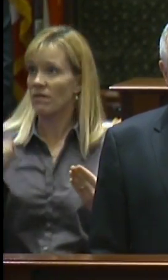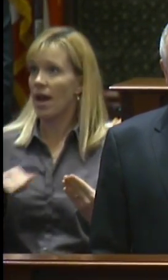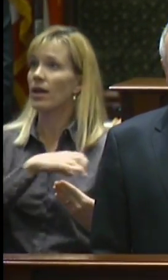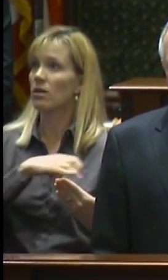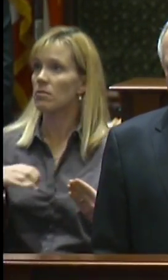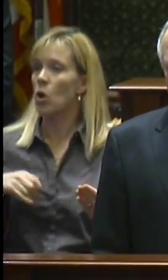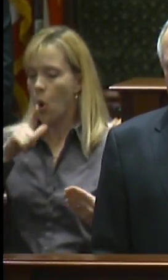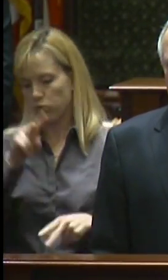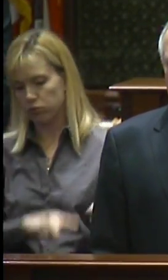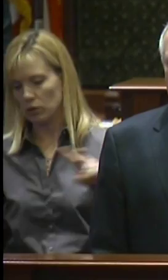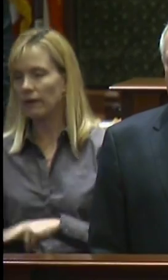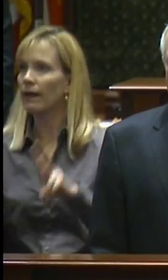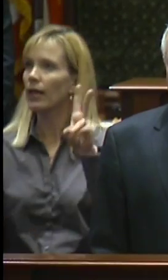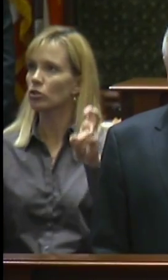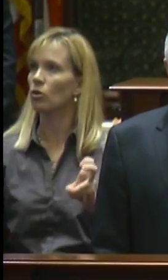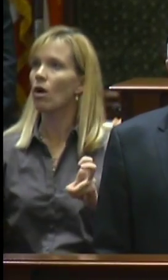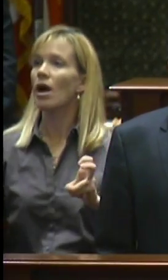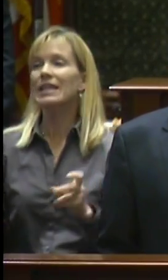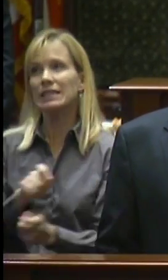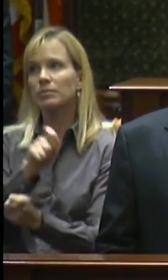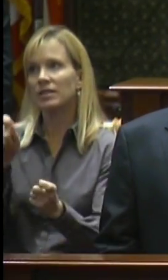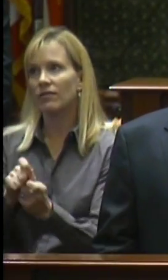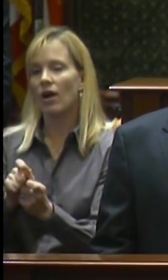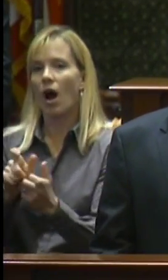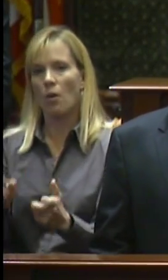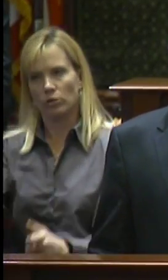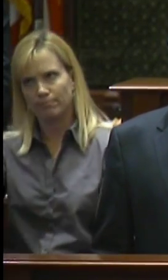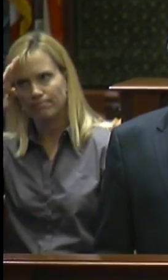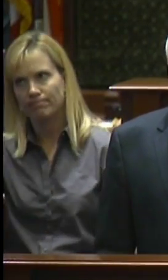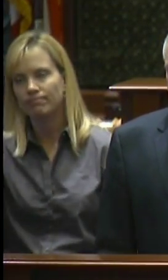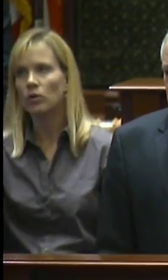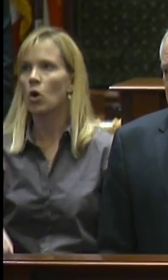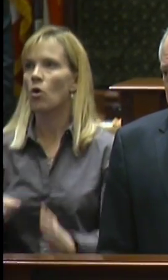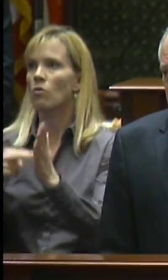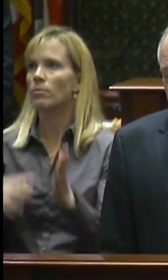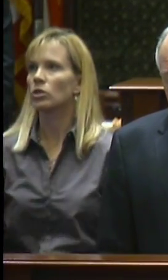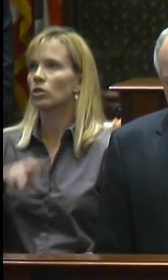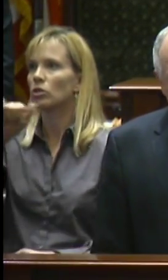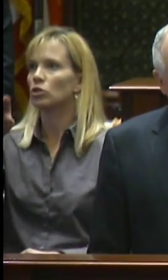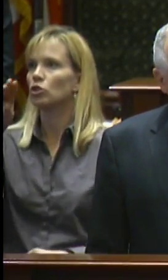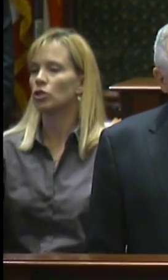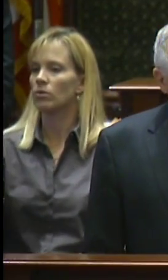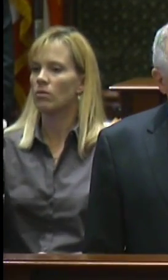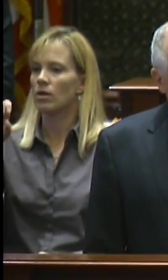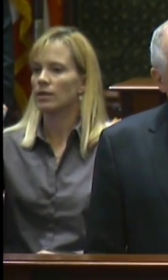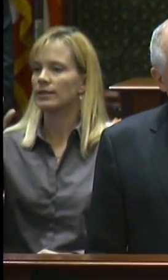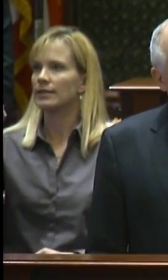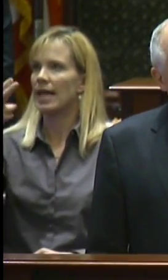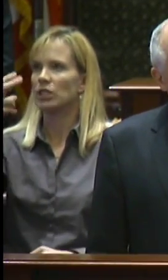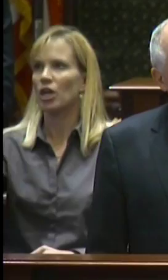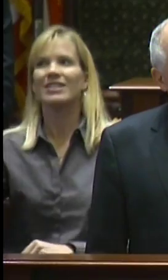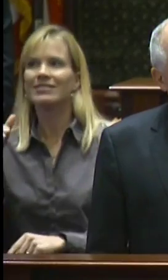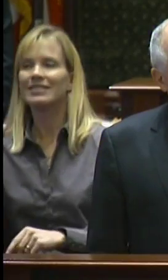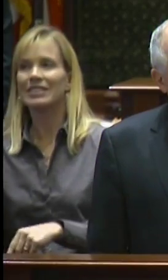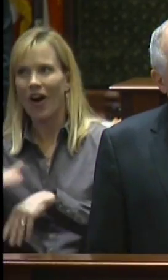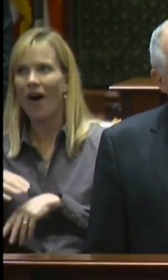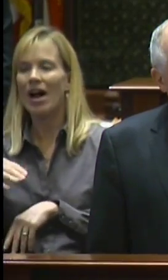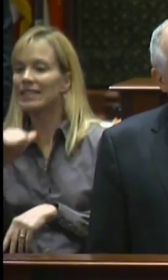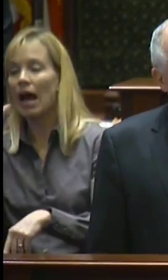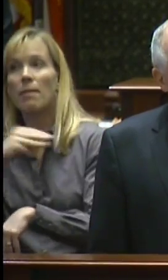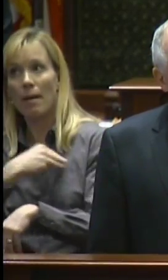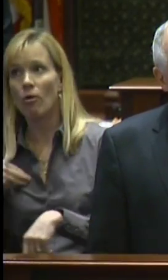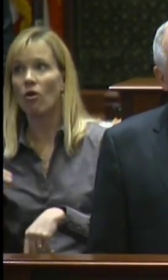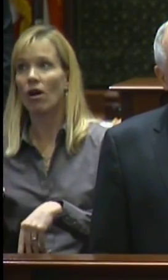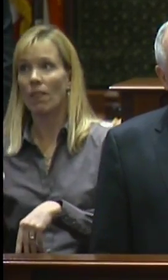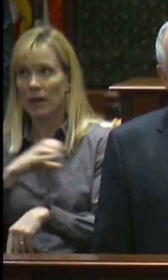committee that looked at the issue. In particular, I want to salute Representative Jim Sasha, who was not a member of the committee, but when he heard